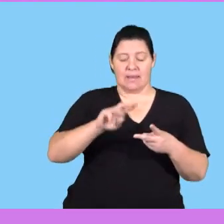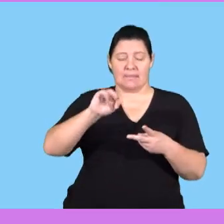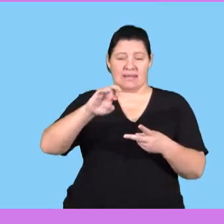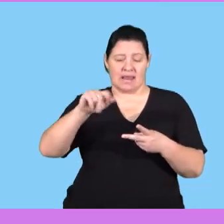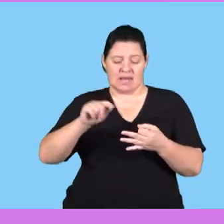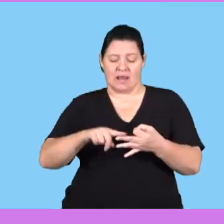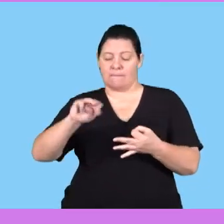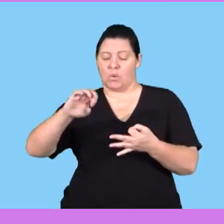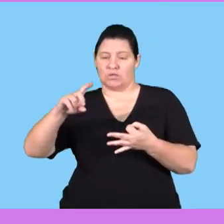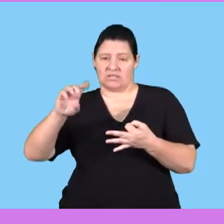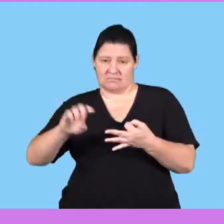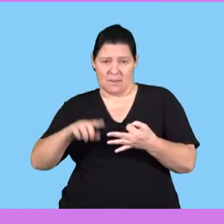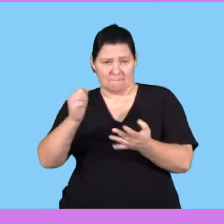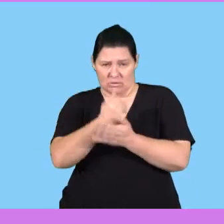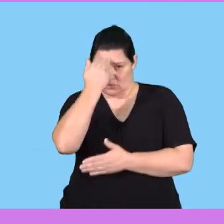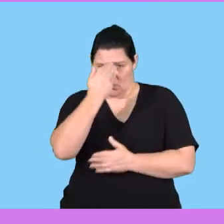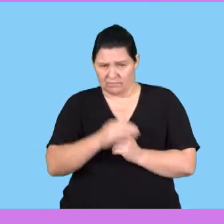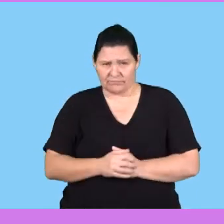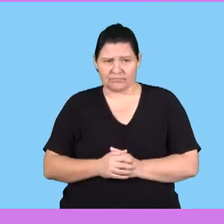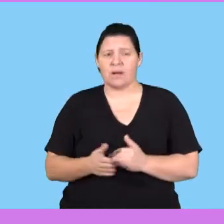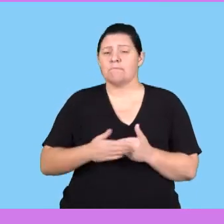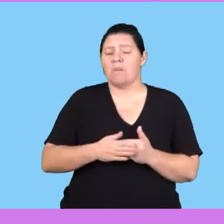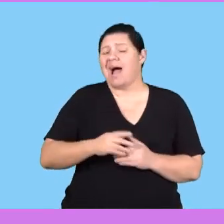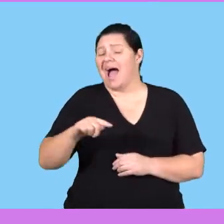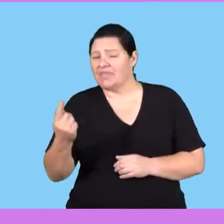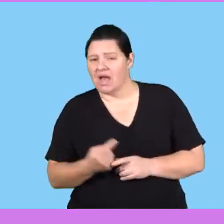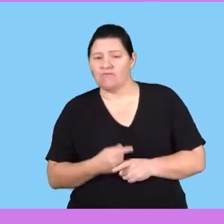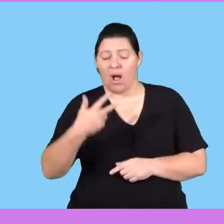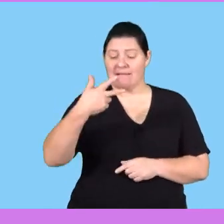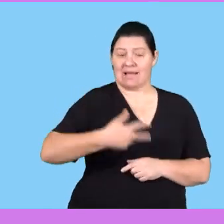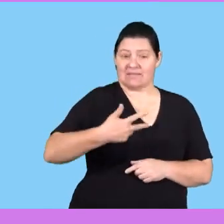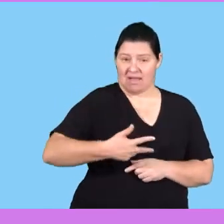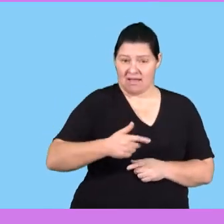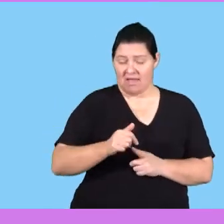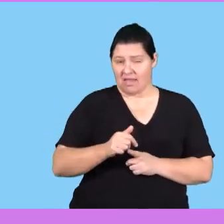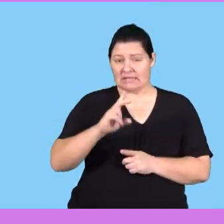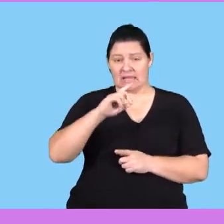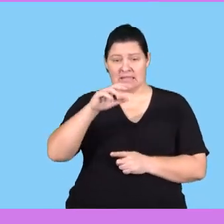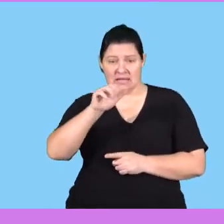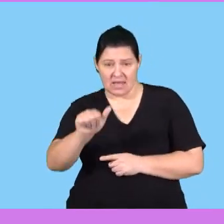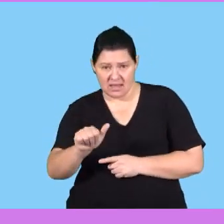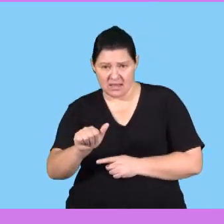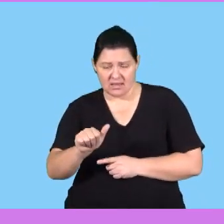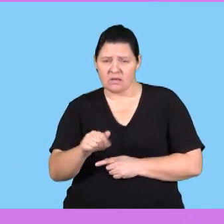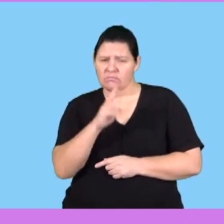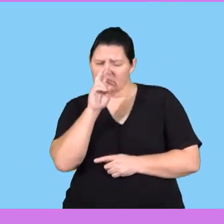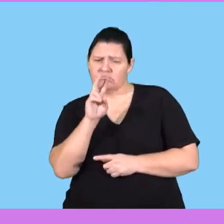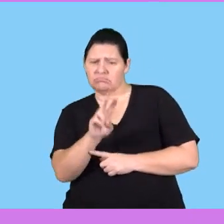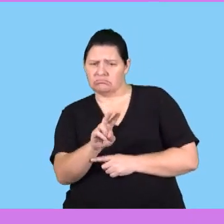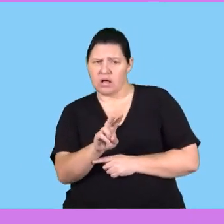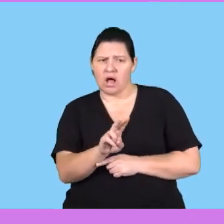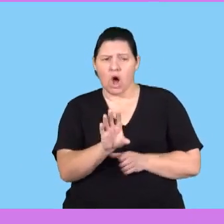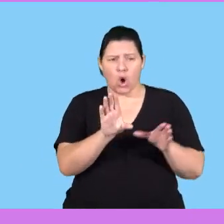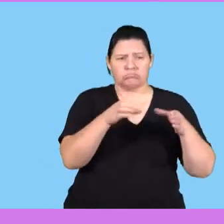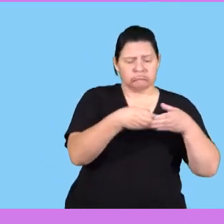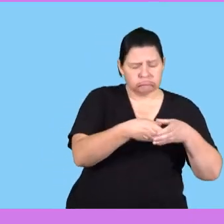mode. Okay, there are a few other things that I want you to know as well. So when we classify data, for example, we will be looking